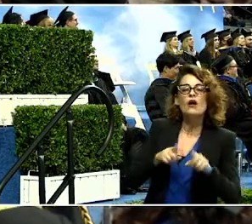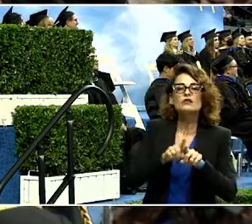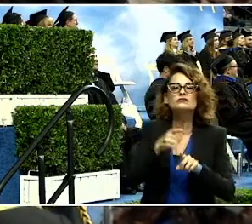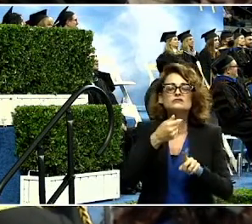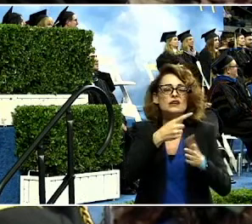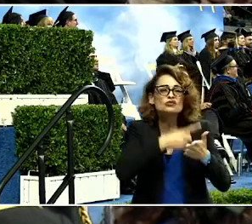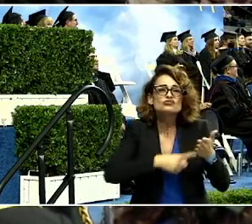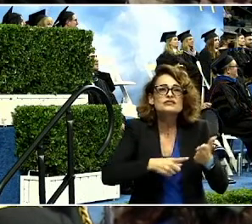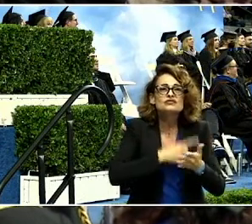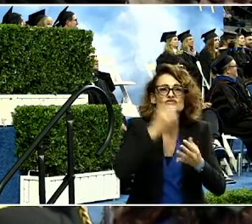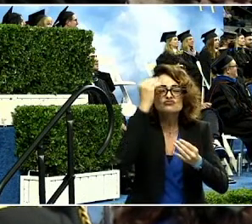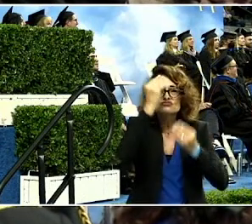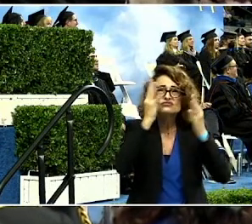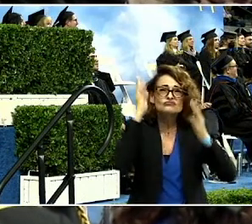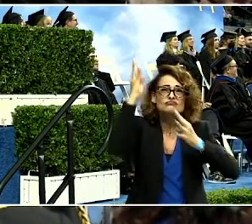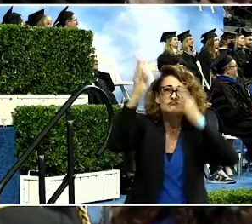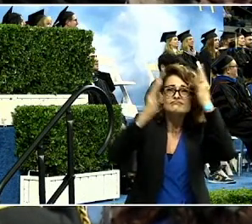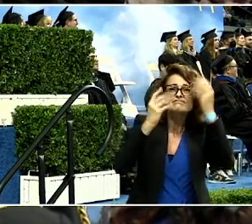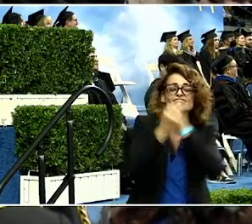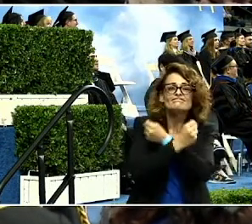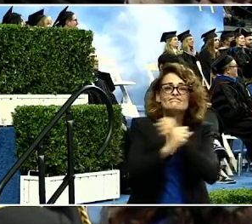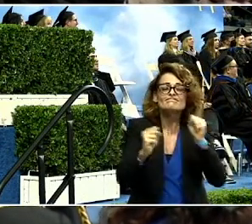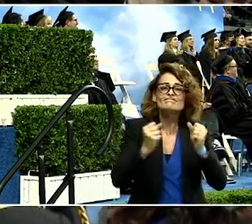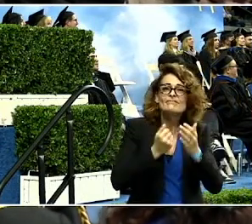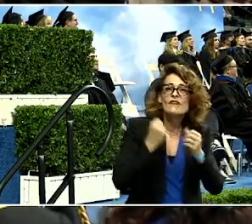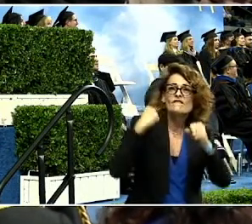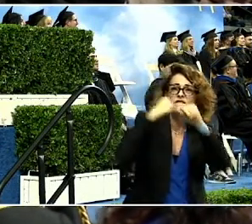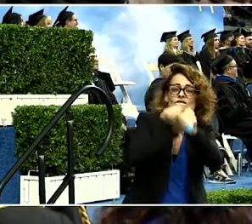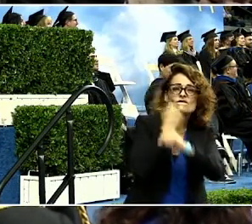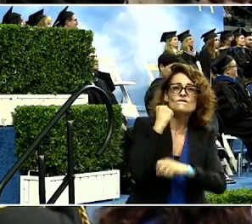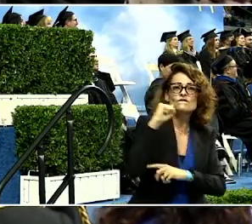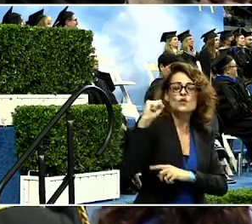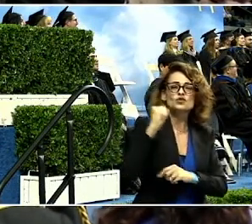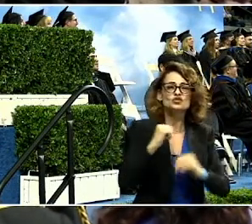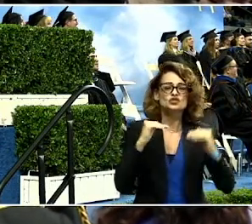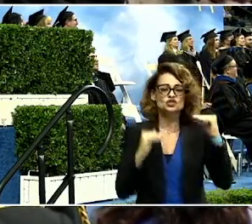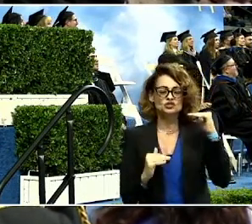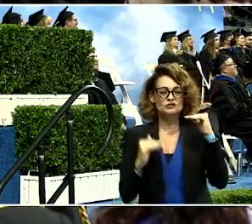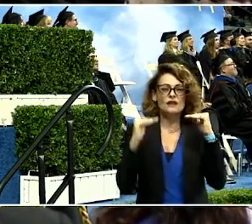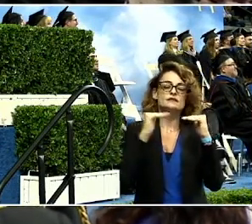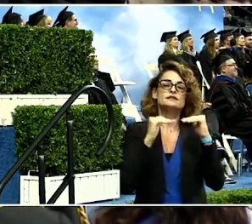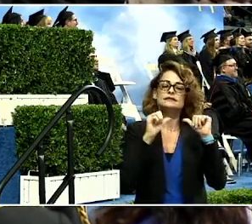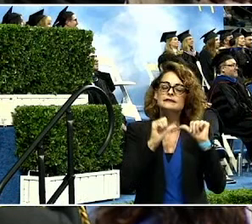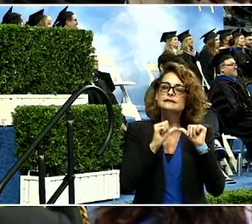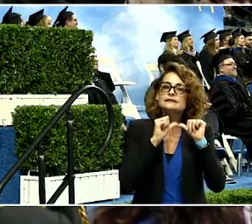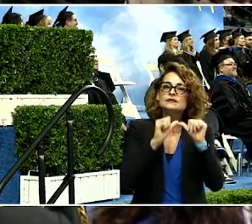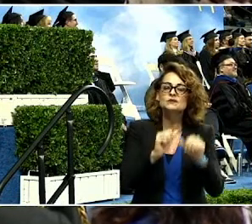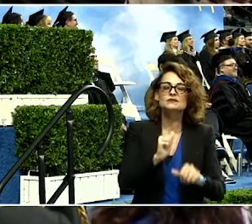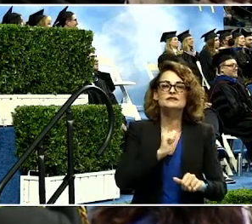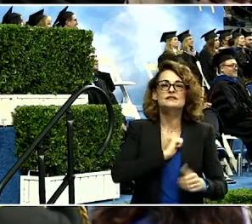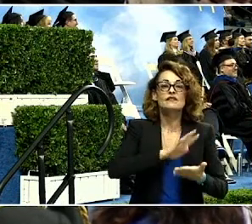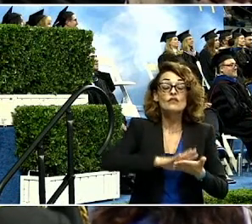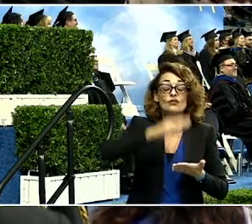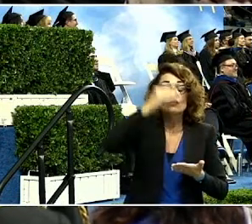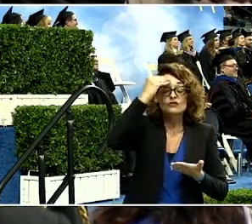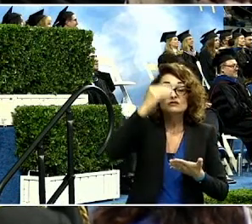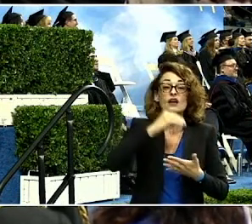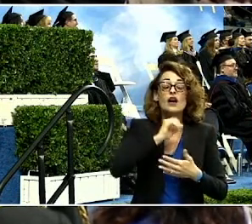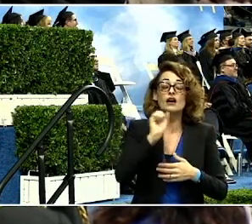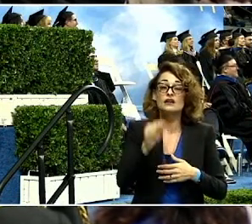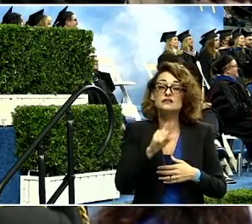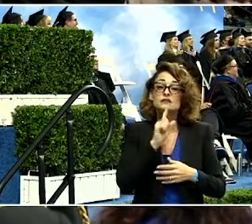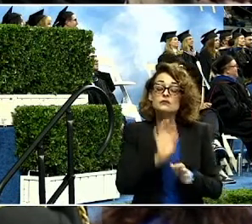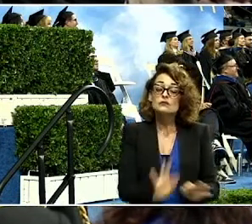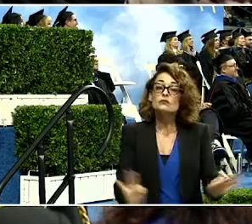creators, free thinkers, fighters for justice, and continual self-learners. And these, it's very important to remember,